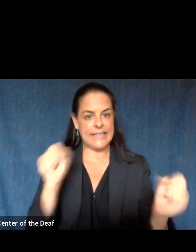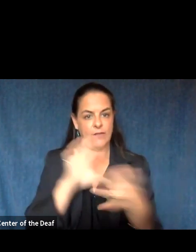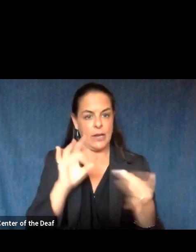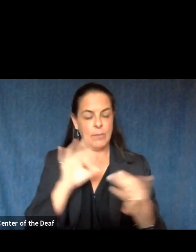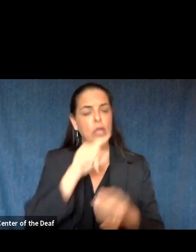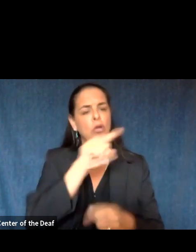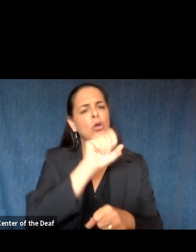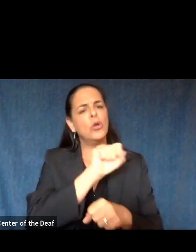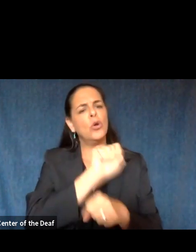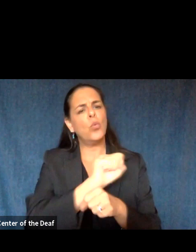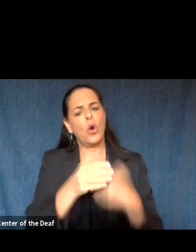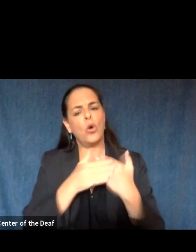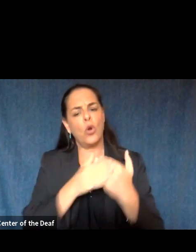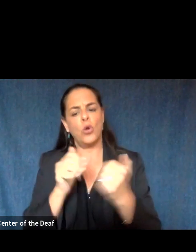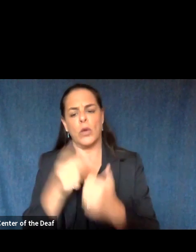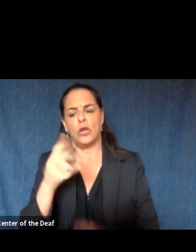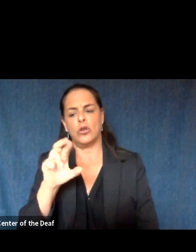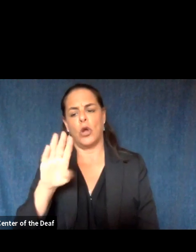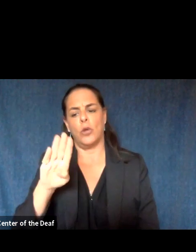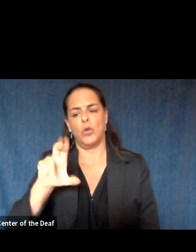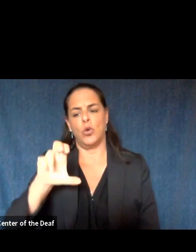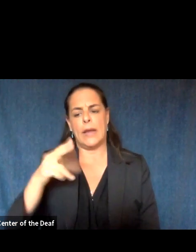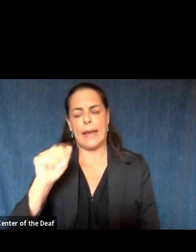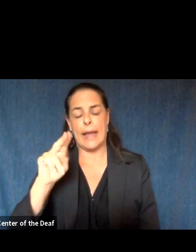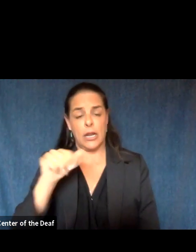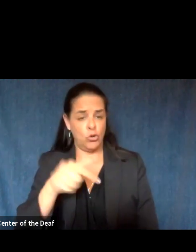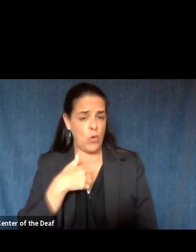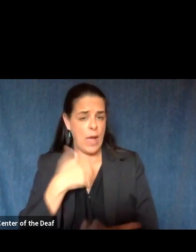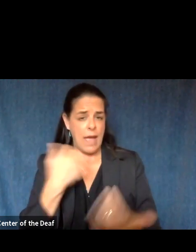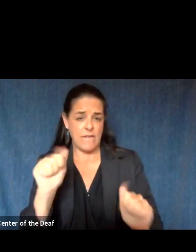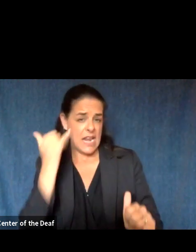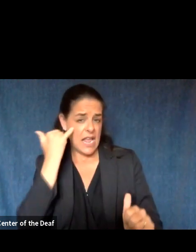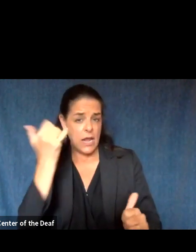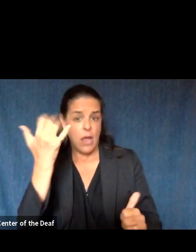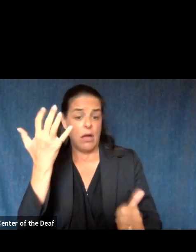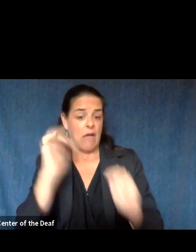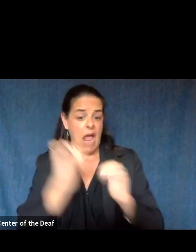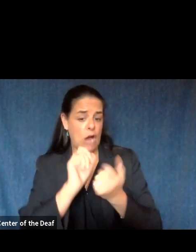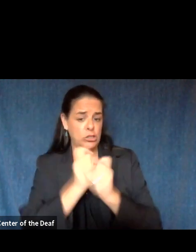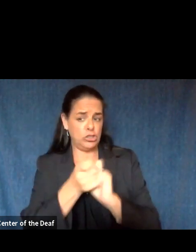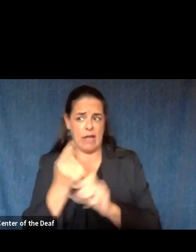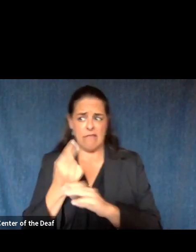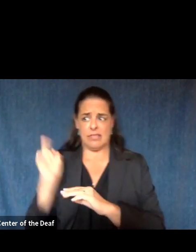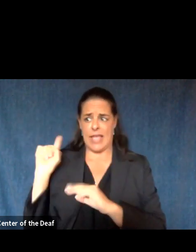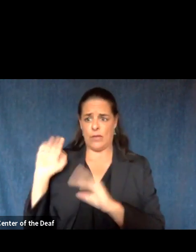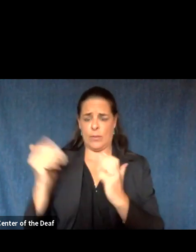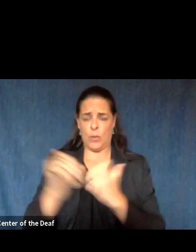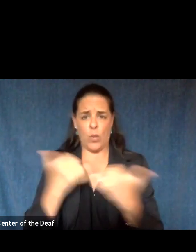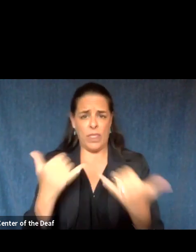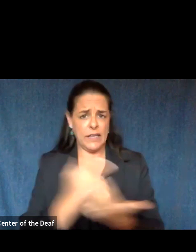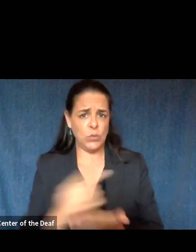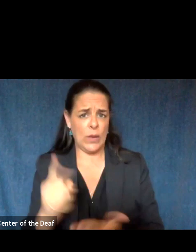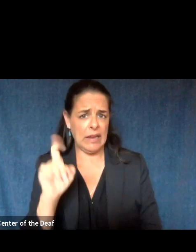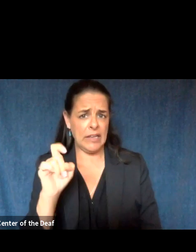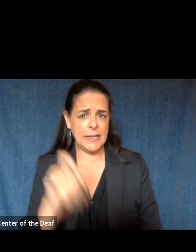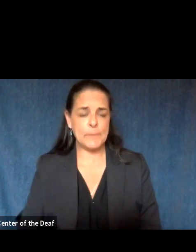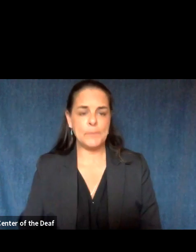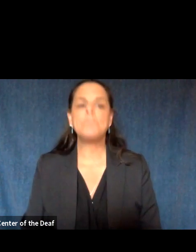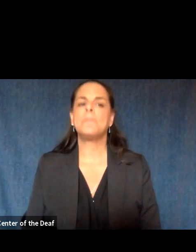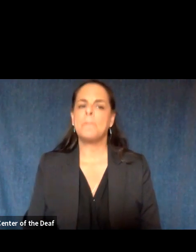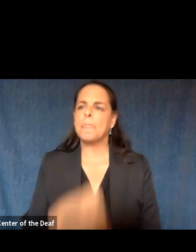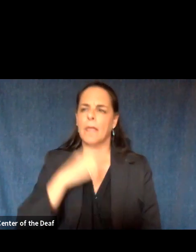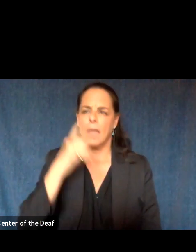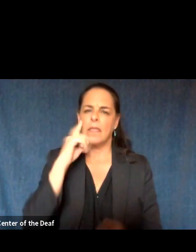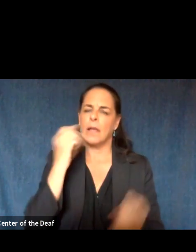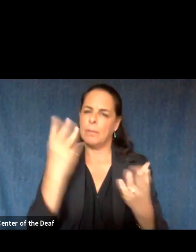closely with Dr. Buchanan. Do you have any insight on what changed between last week and this week? I think that there was a lot of things that